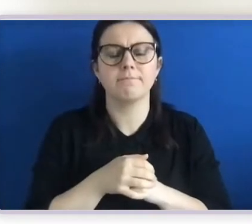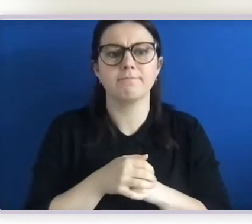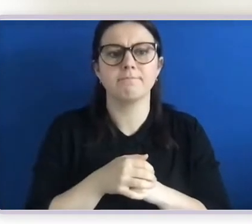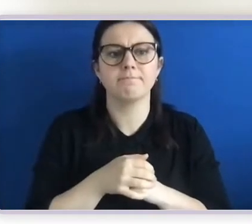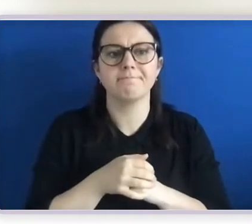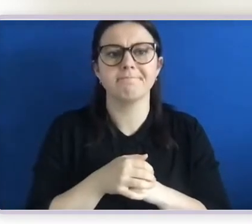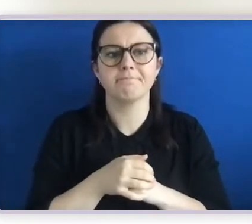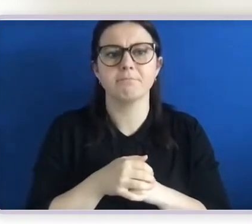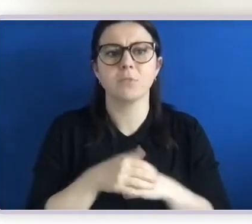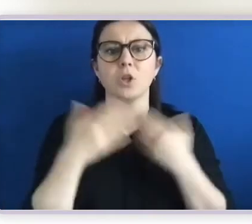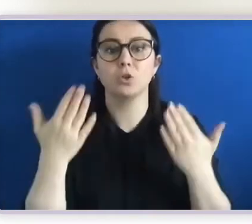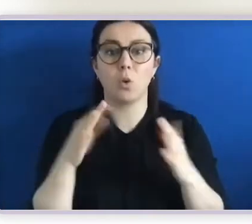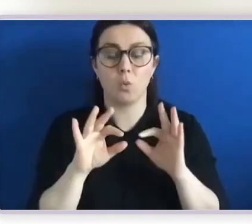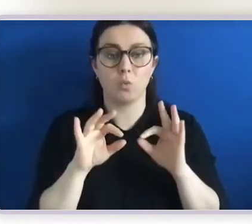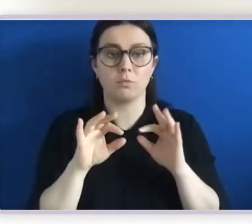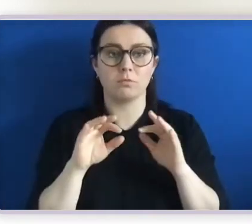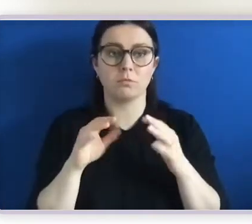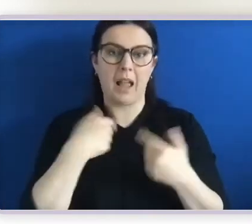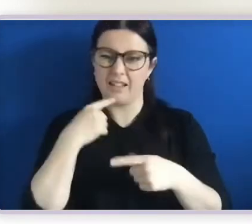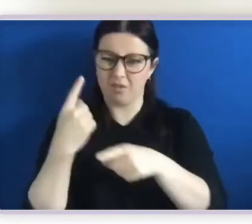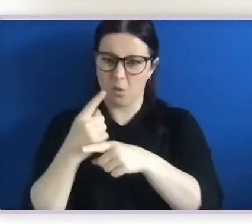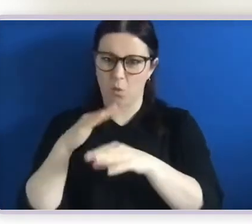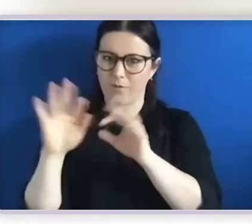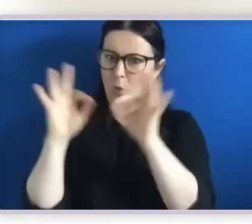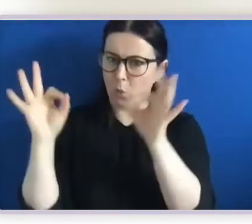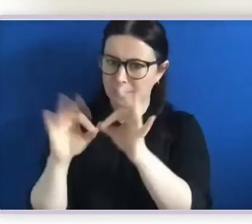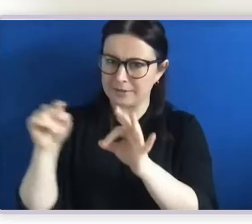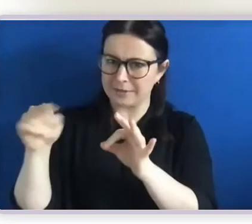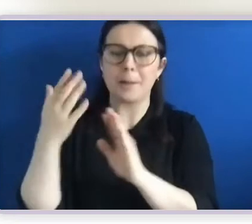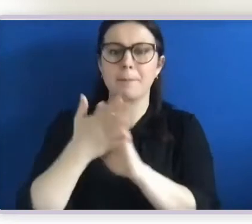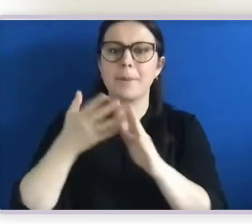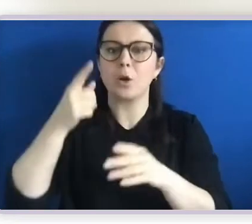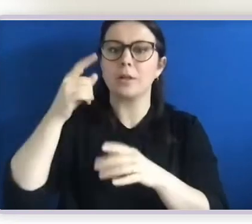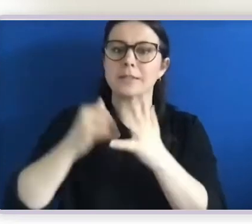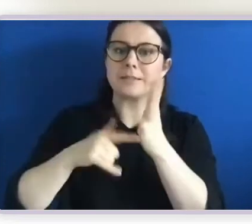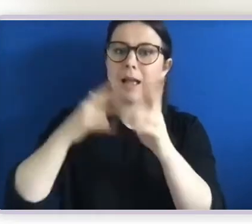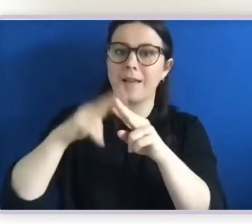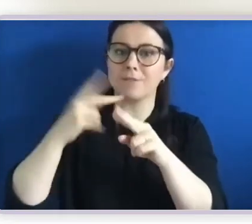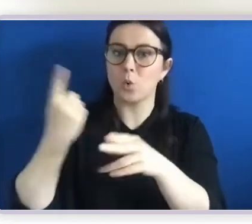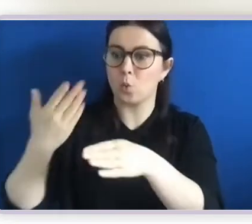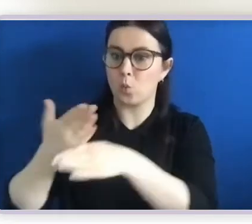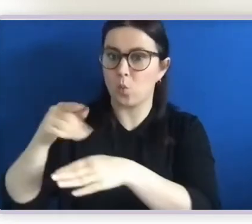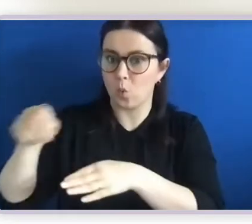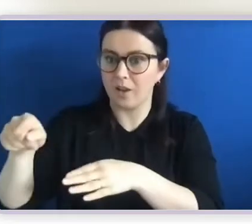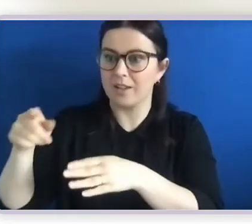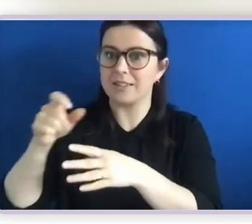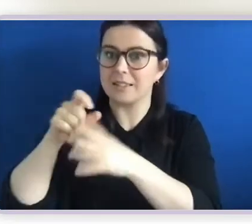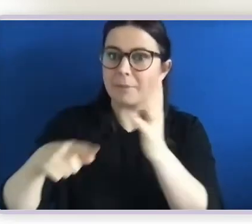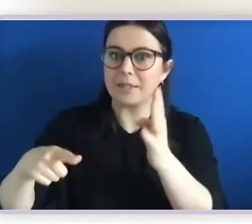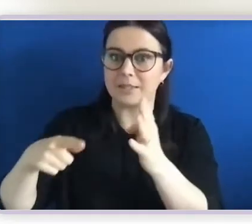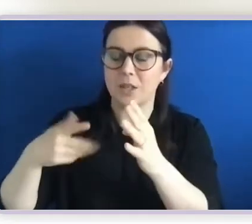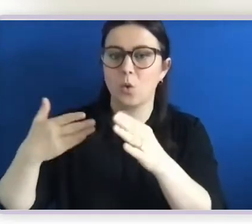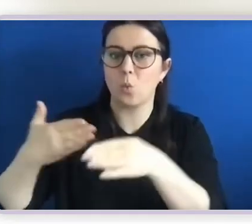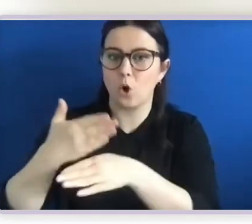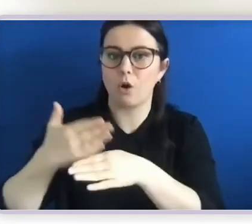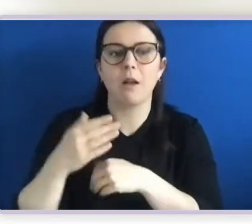So organisations, when I say organisations, I mean employers of disability workers. So that might be through some